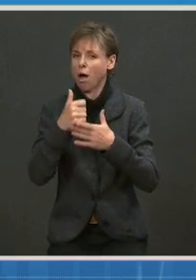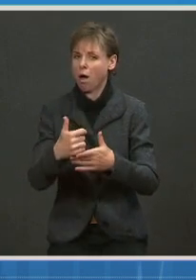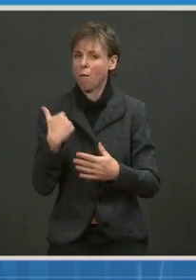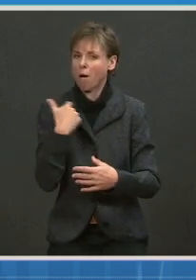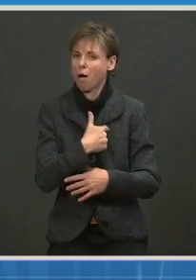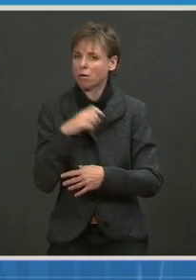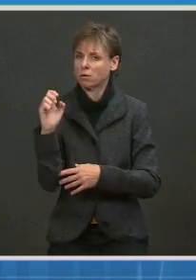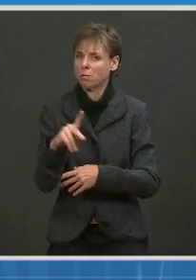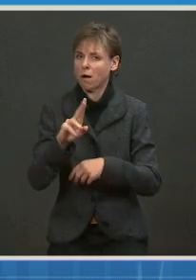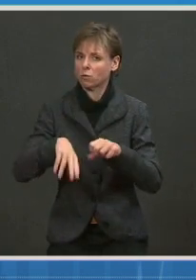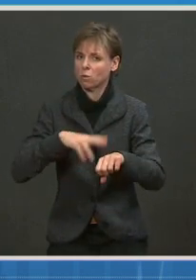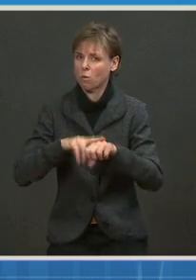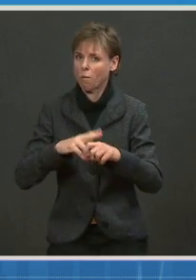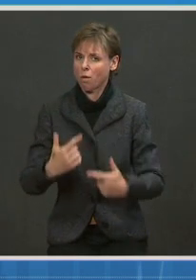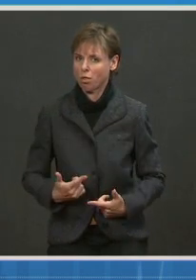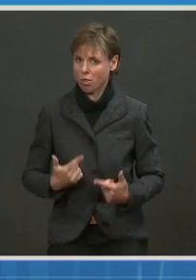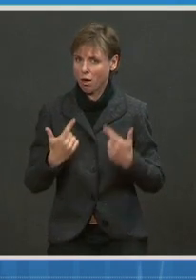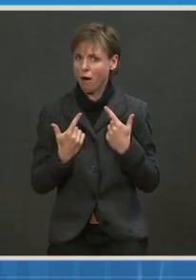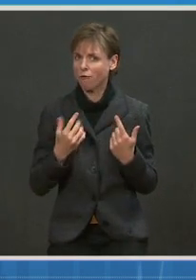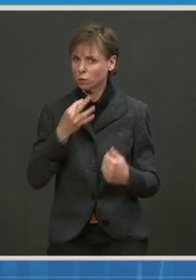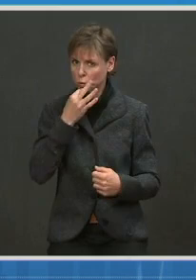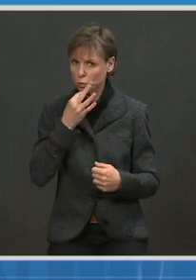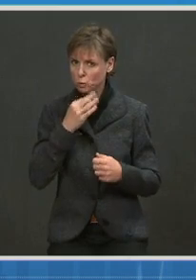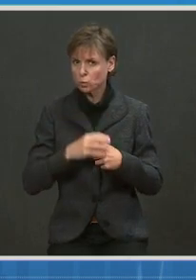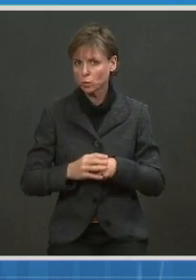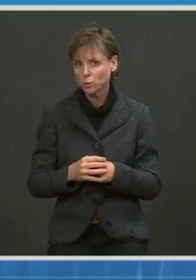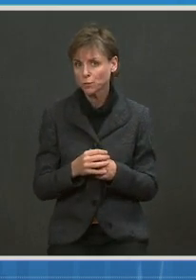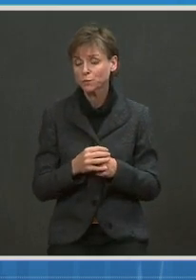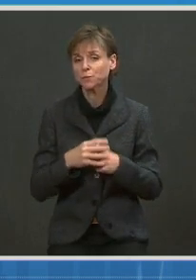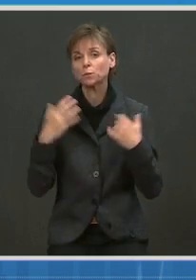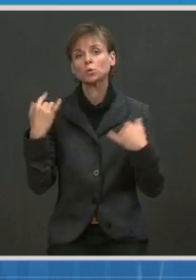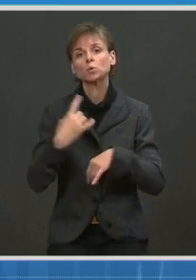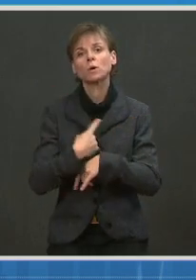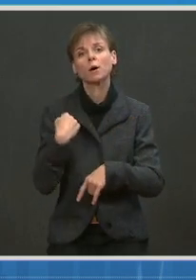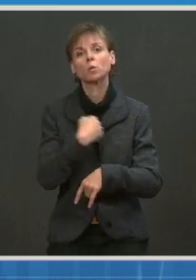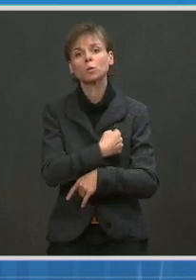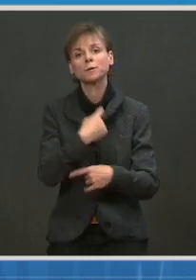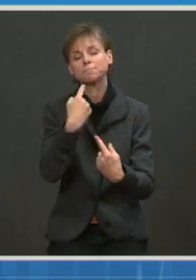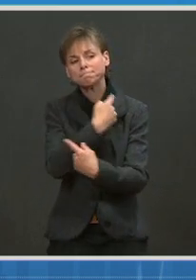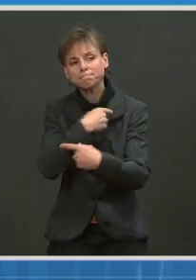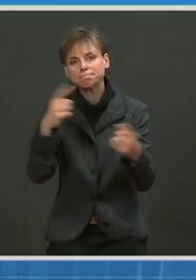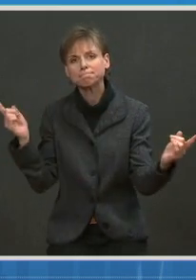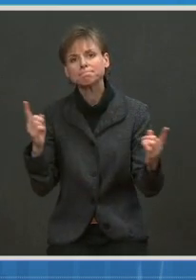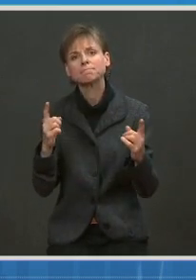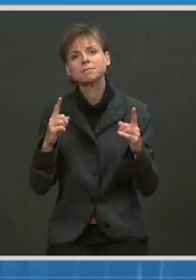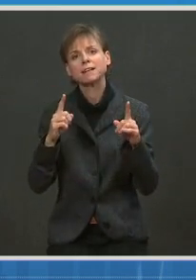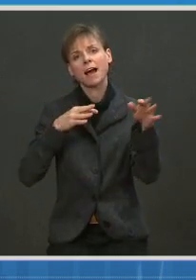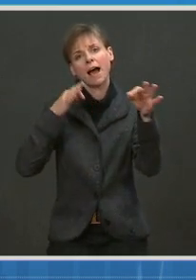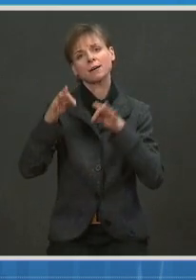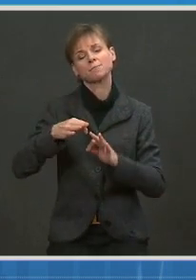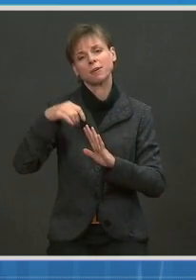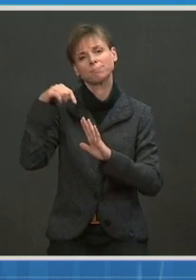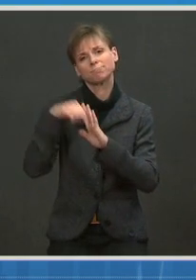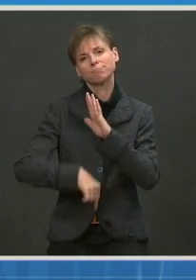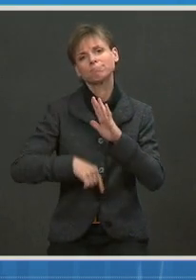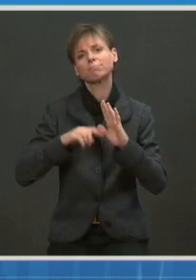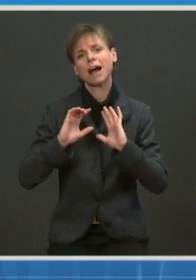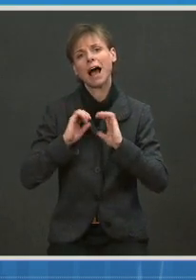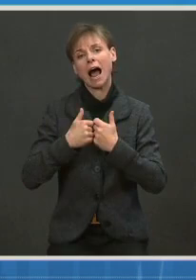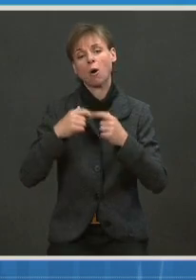life. Today, we're releasing details about how our testing strategy can be advanced